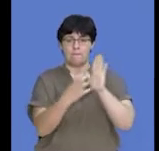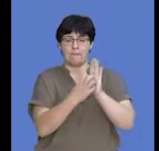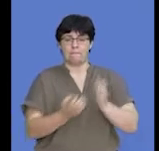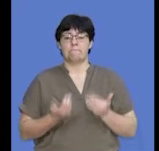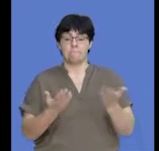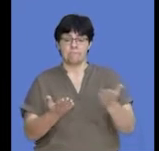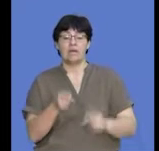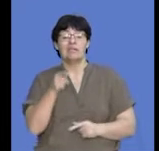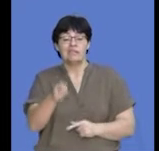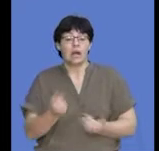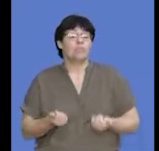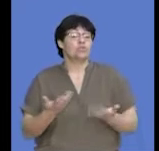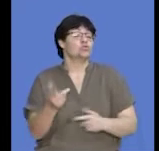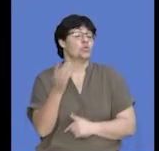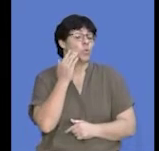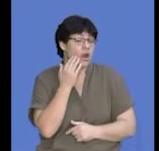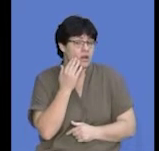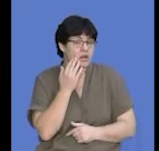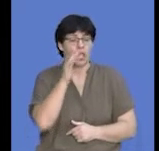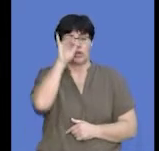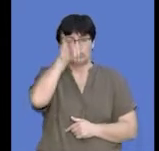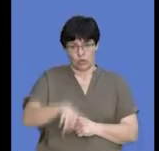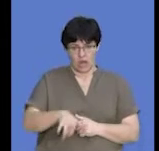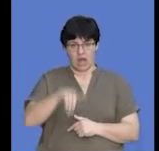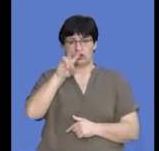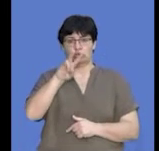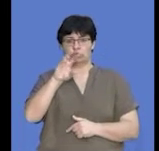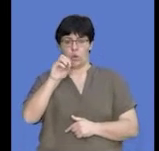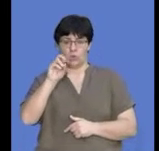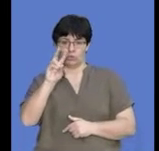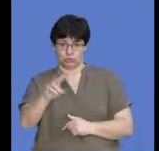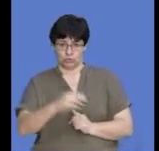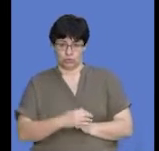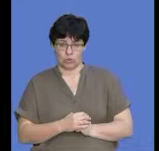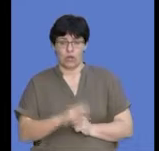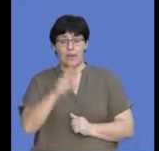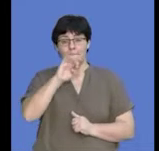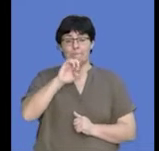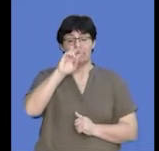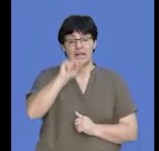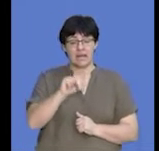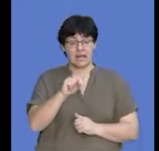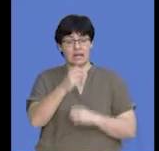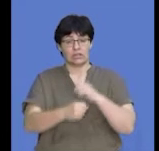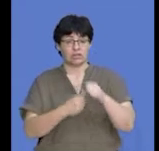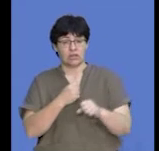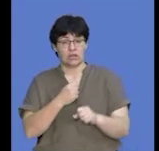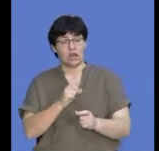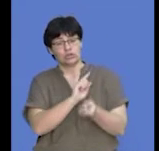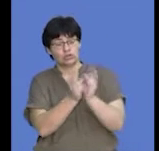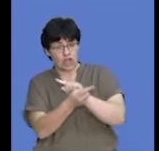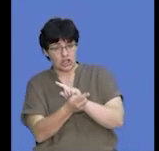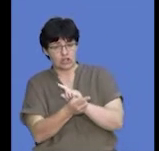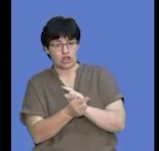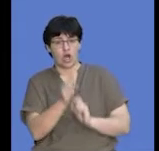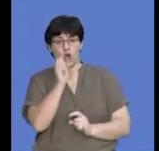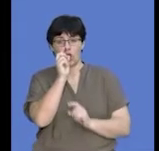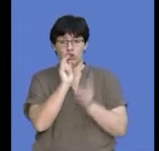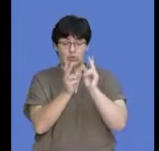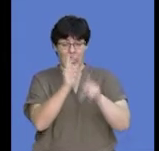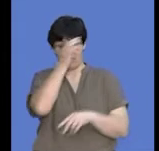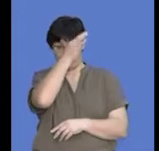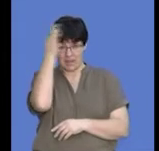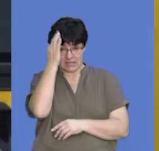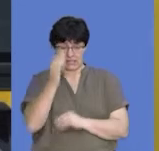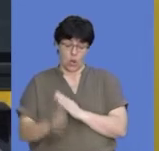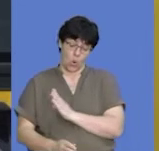July 2002. We're going to take 2002. Your mean annual change, 12 minutes westwards. What you should